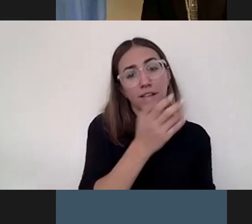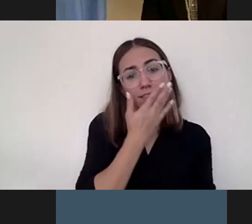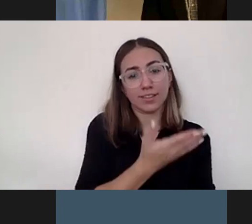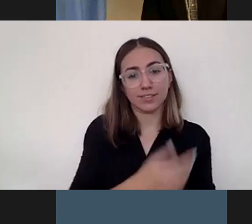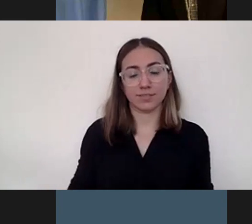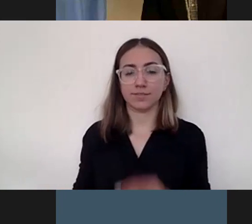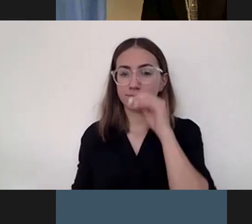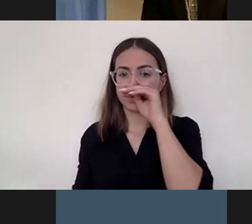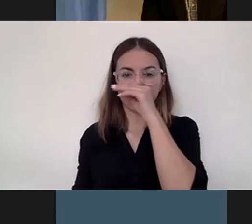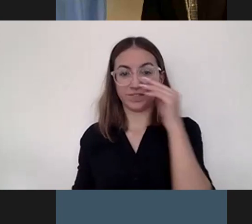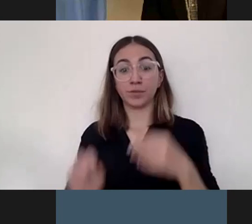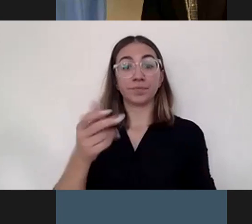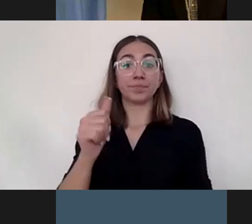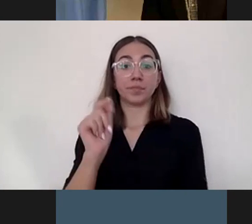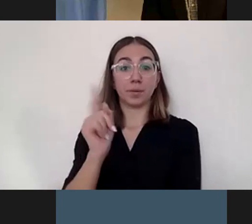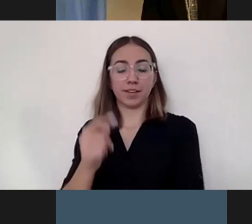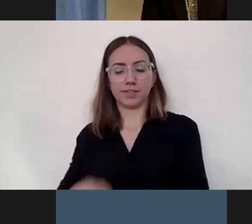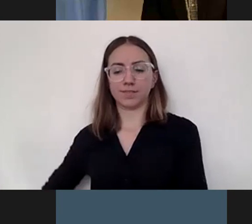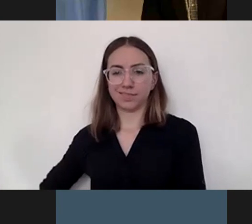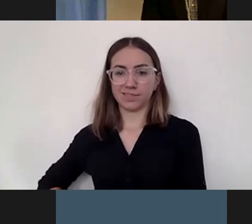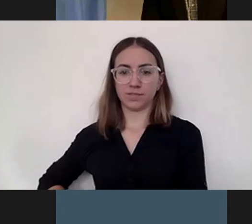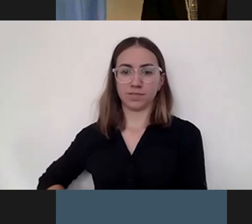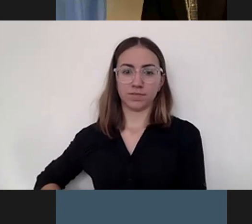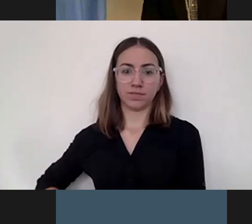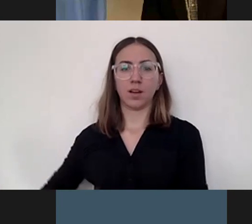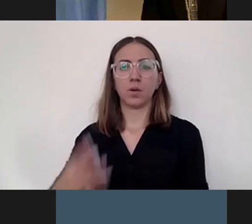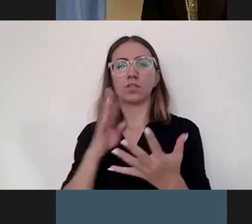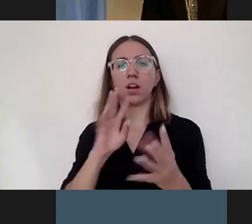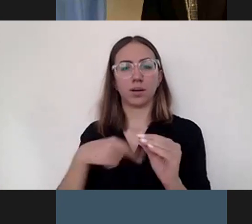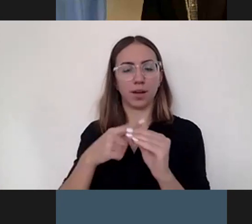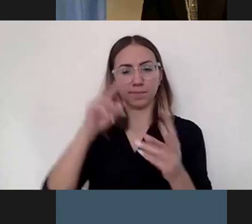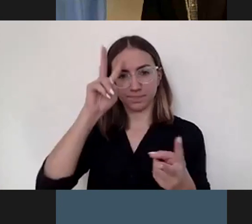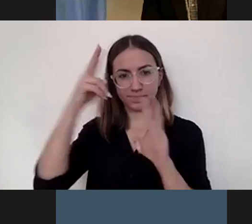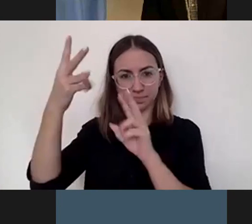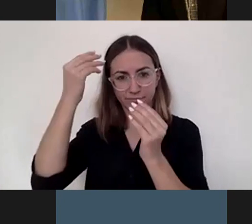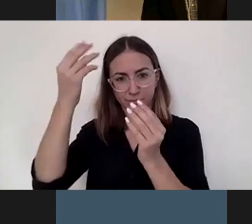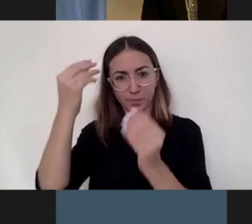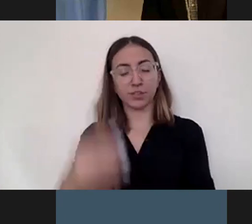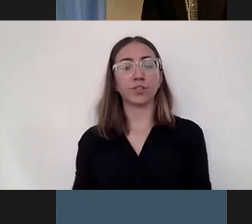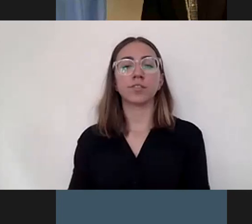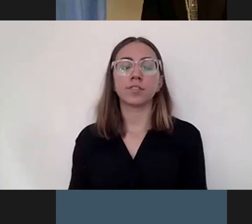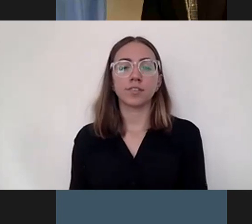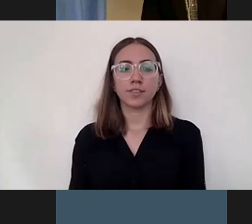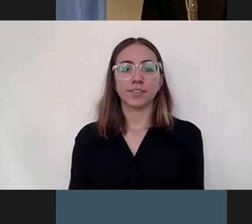right. And so I have 10 minutes. Let me talk a little bit about the misinformation, because that's also, I think, important.